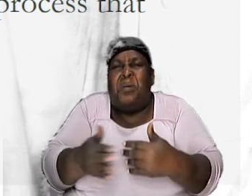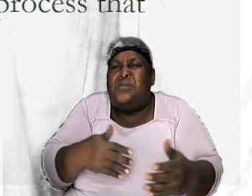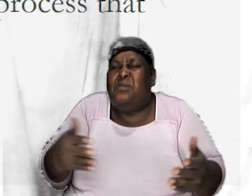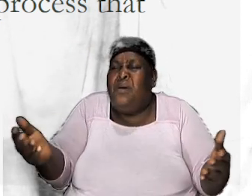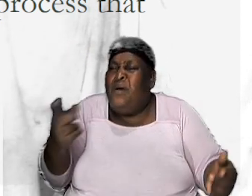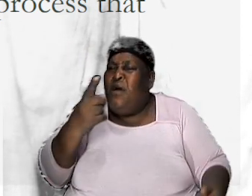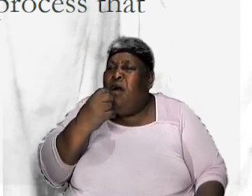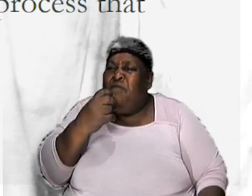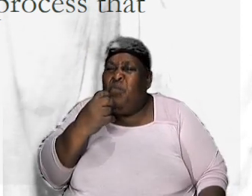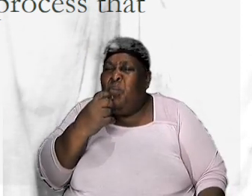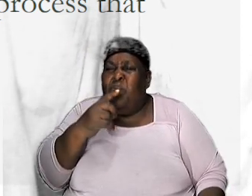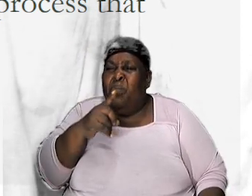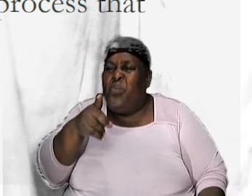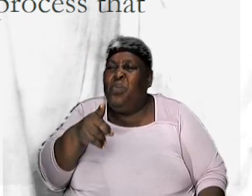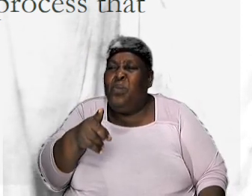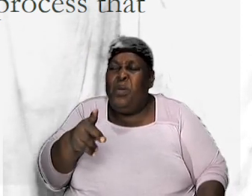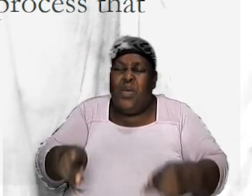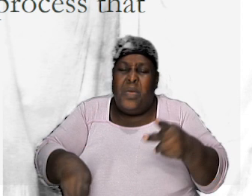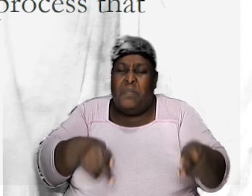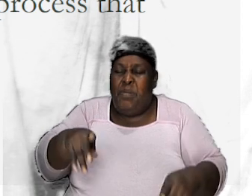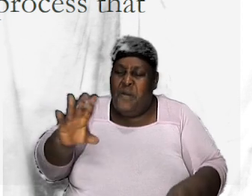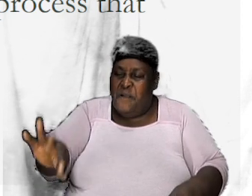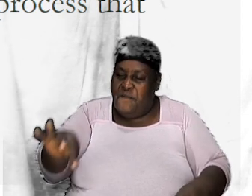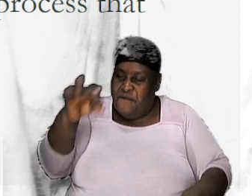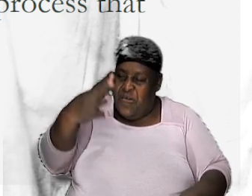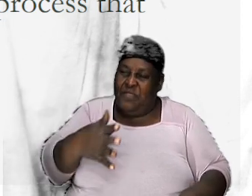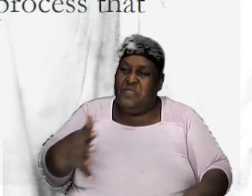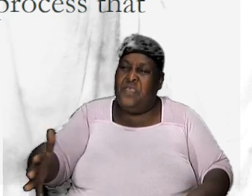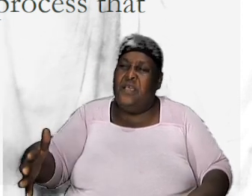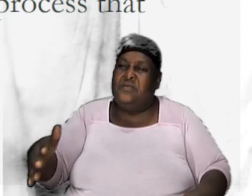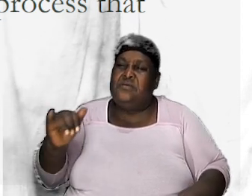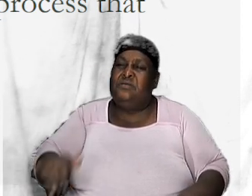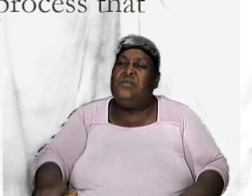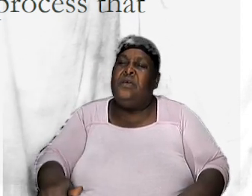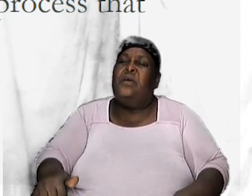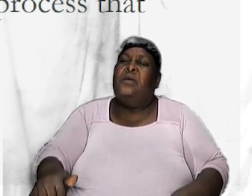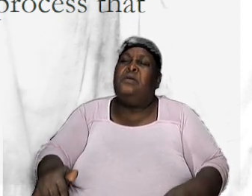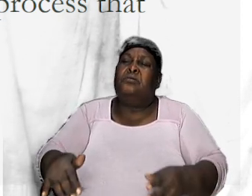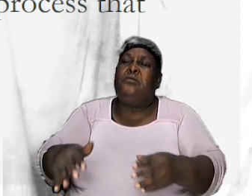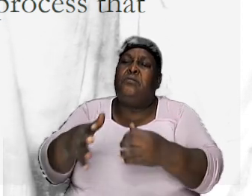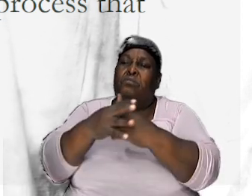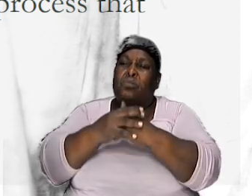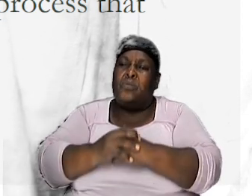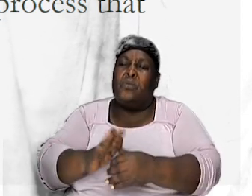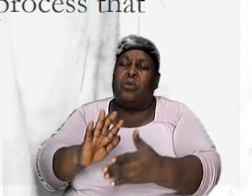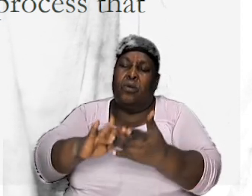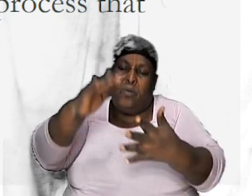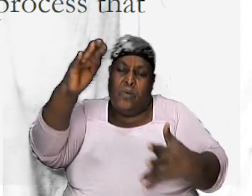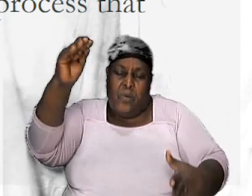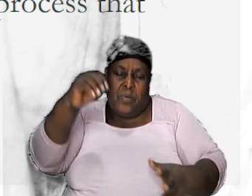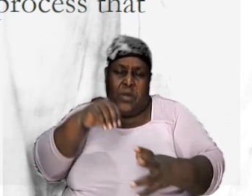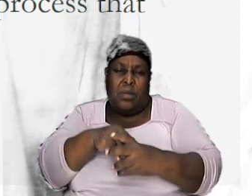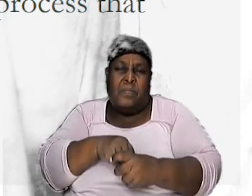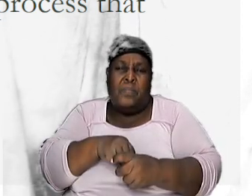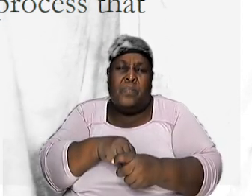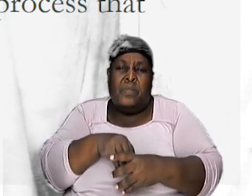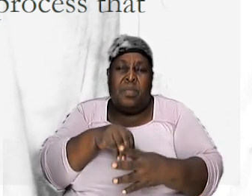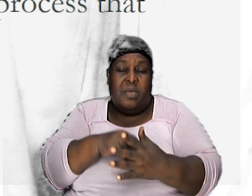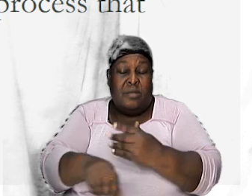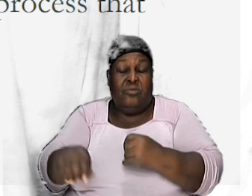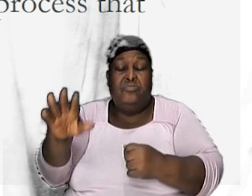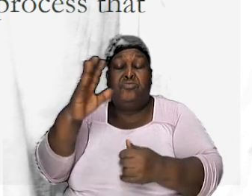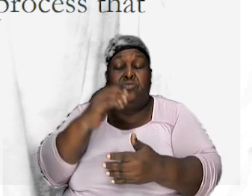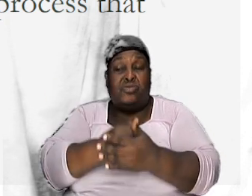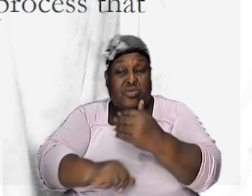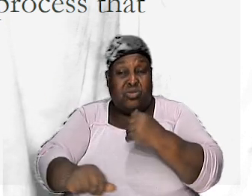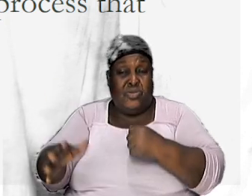of where people will find things that they will find some form of glory in. In some cases, people